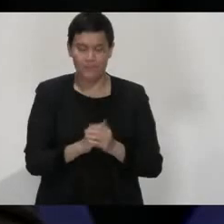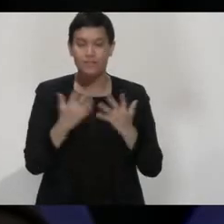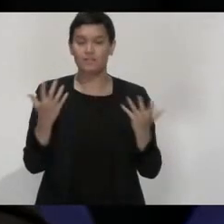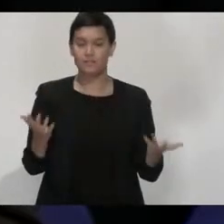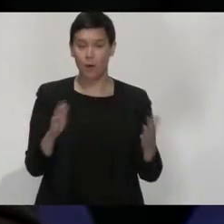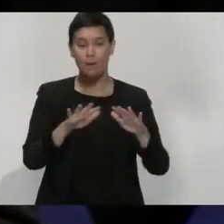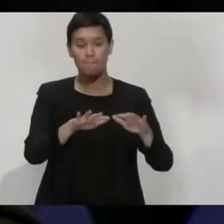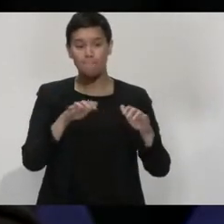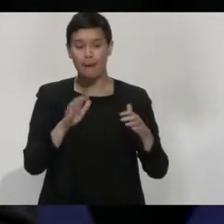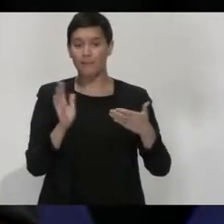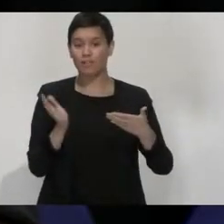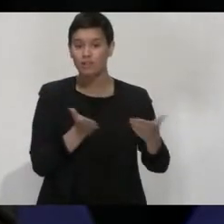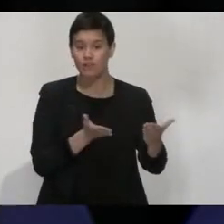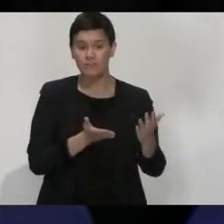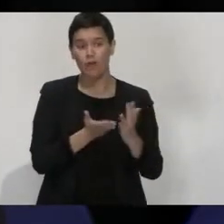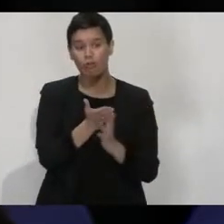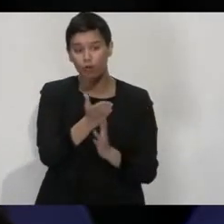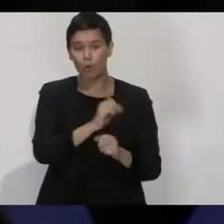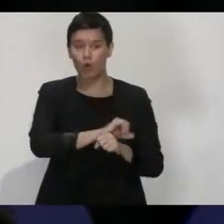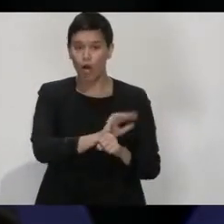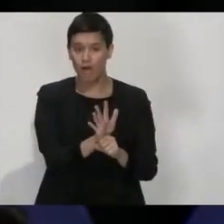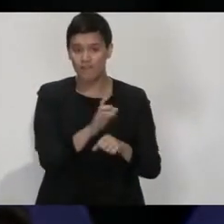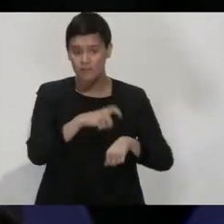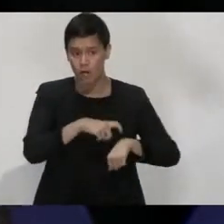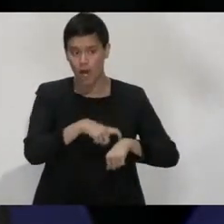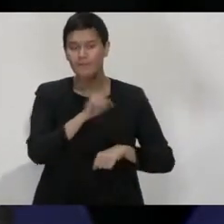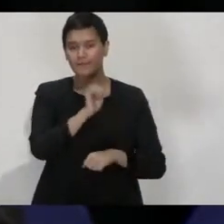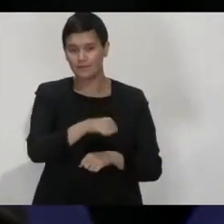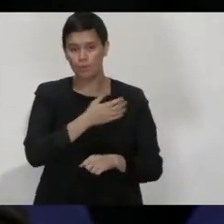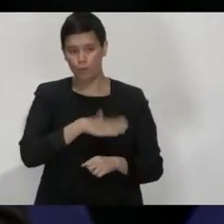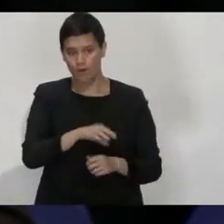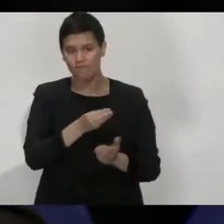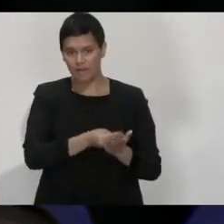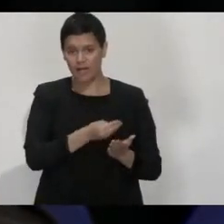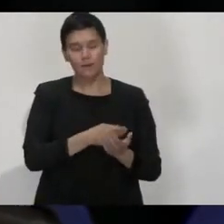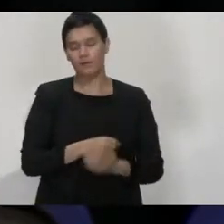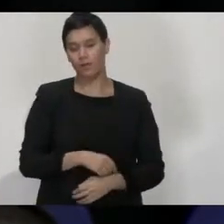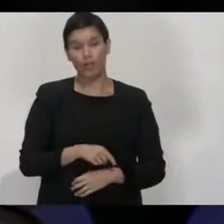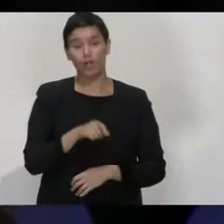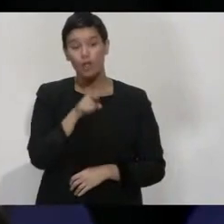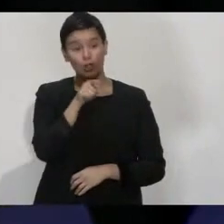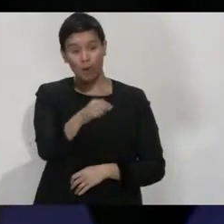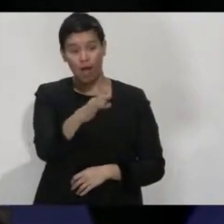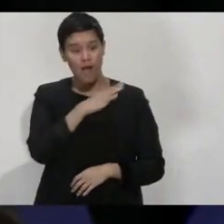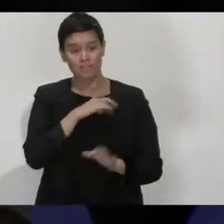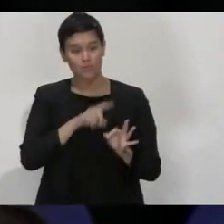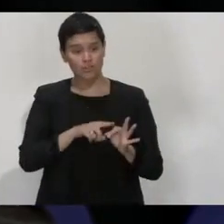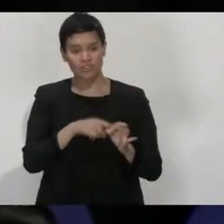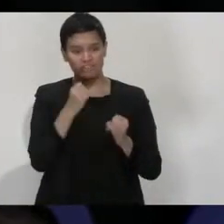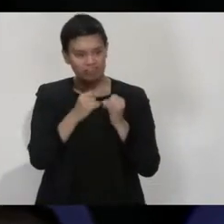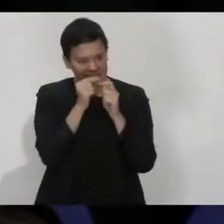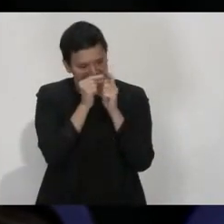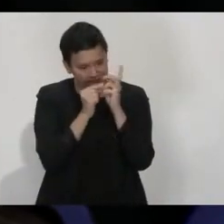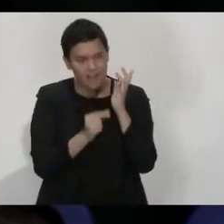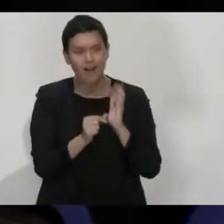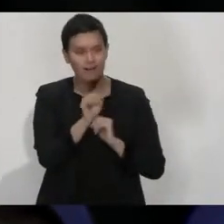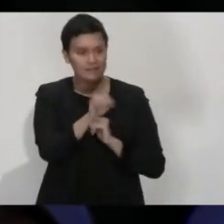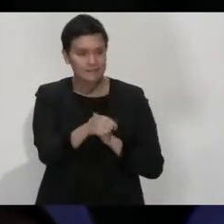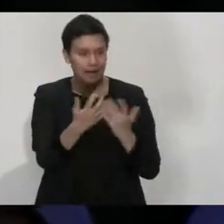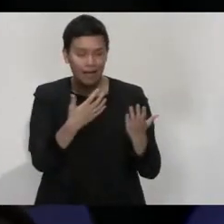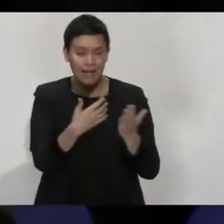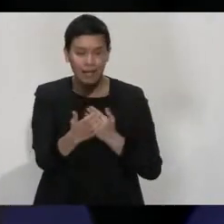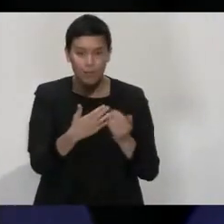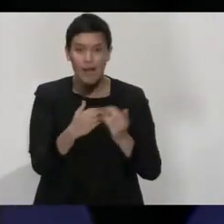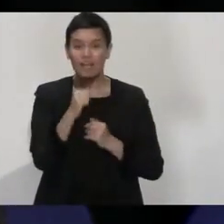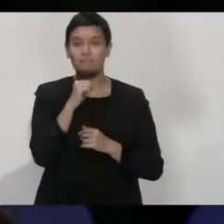services through the COVID period. Not everybody watching has been as diligent as you so far today and worked their way through that. So, for example, you've got something like